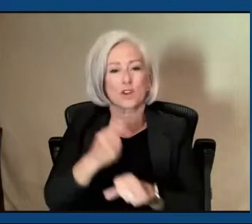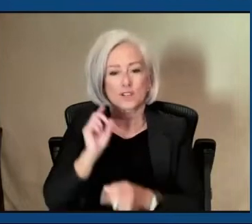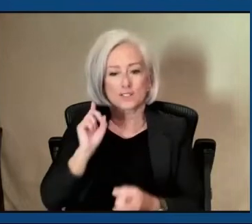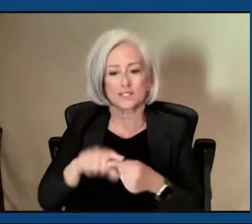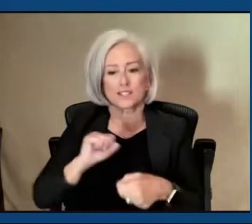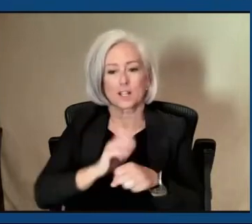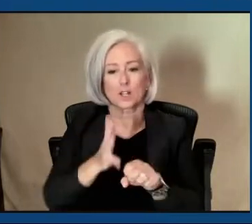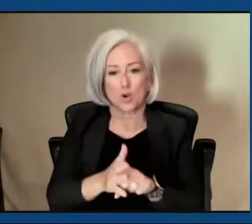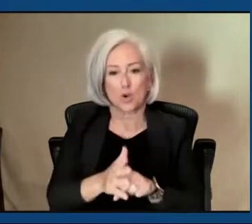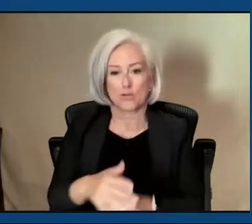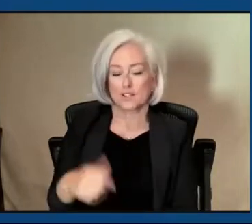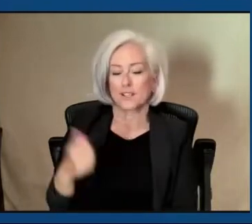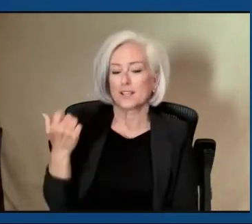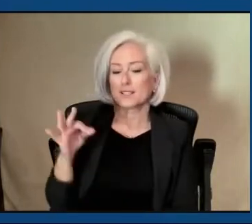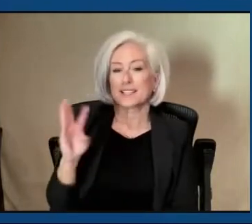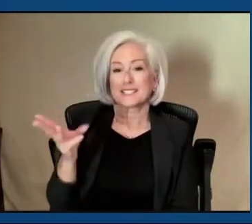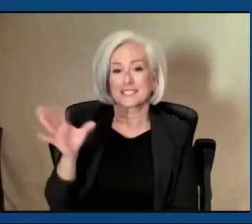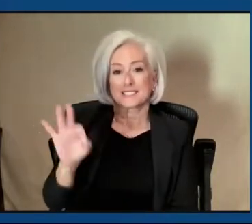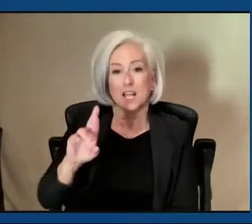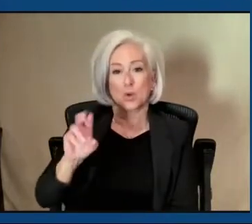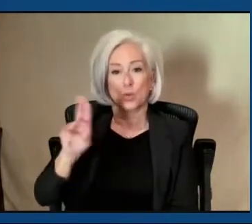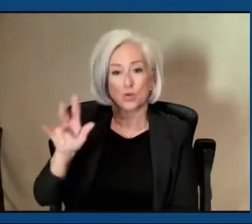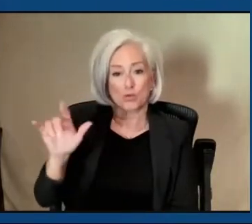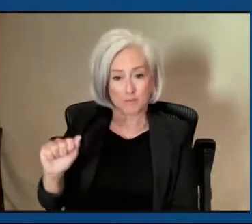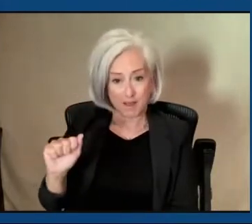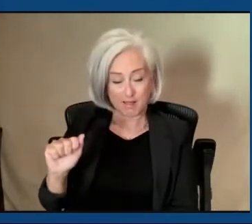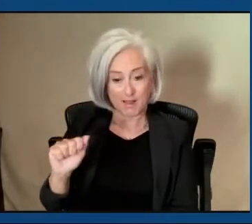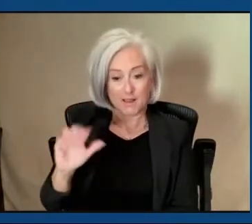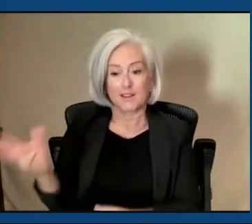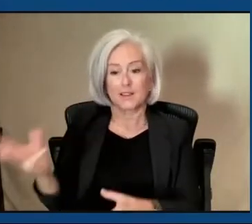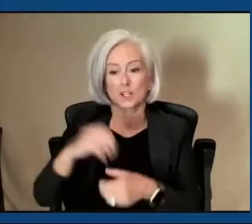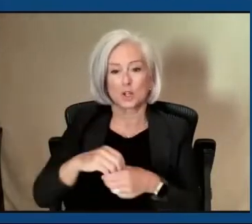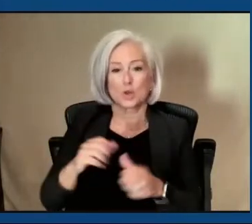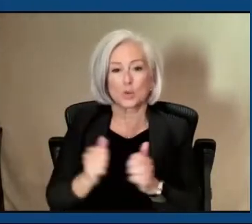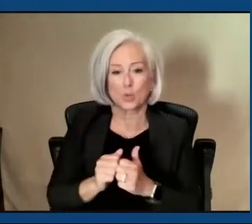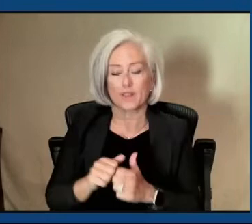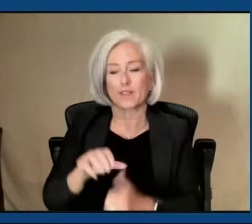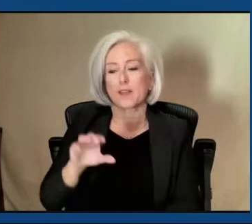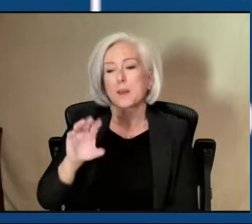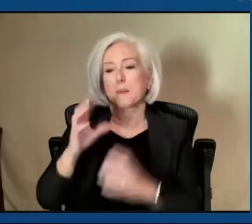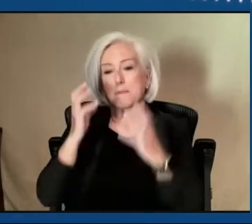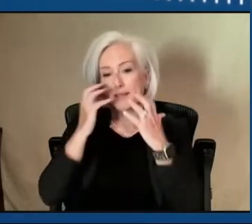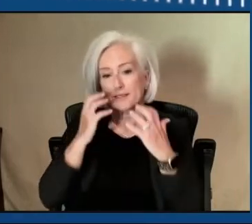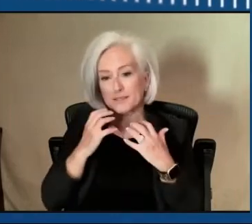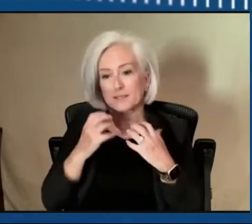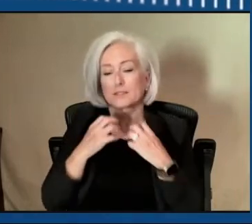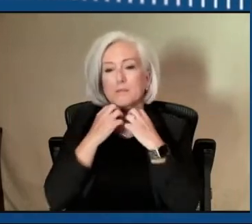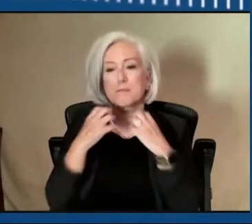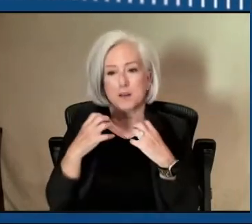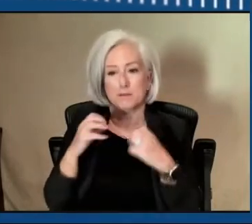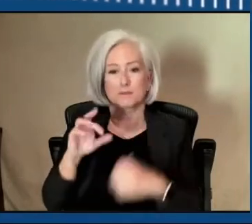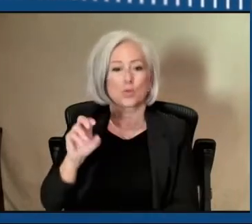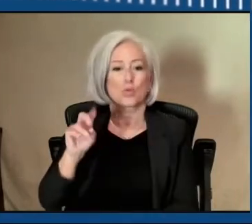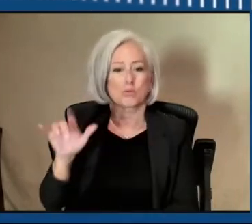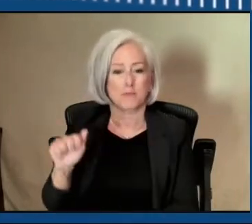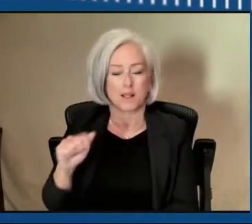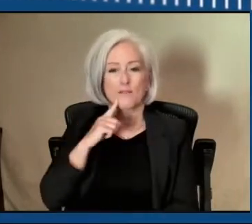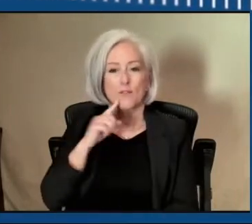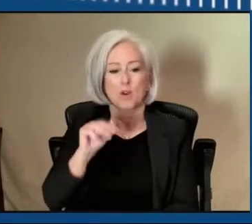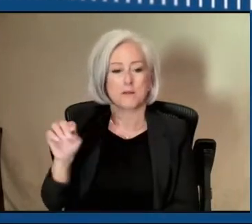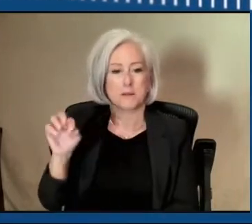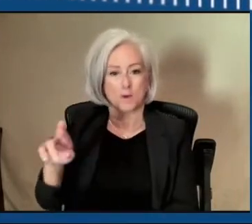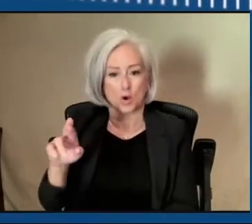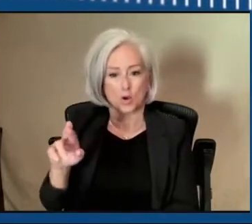rubella vaccine arrived and was combined with measles and mumps to create the MMR shot. The first case of Zika was discovered